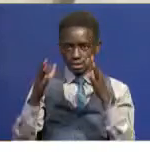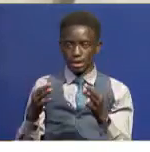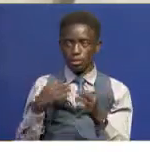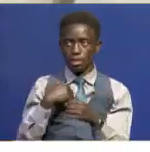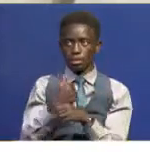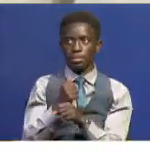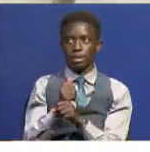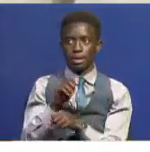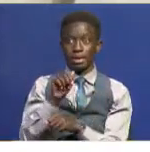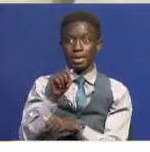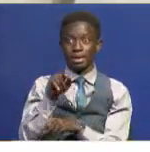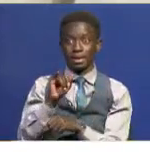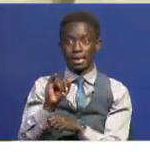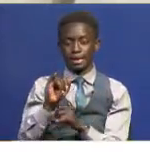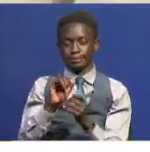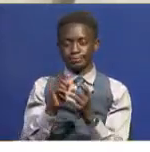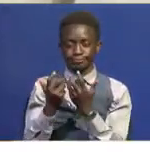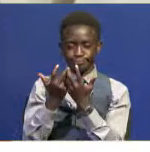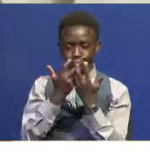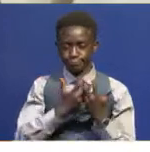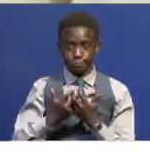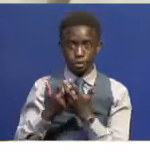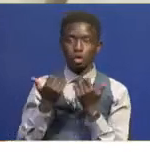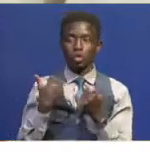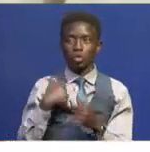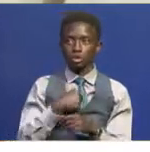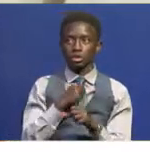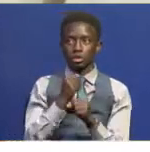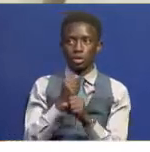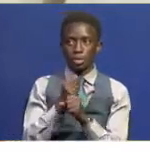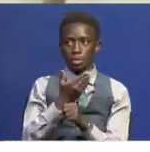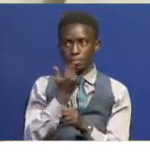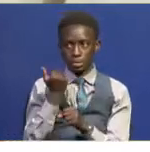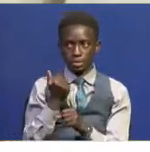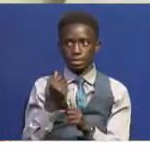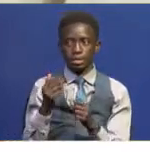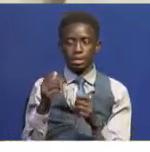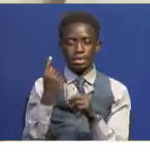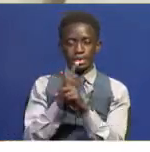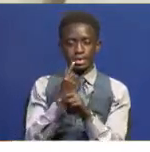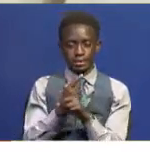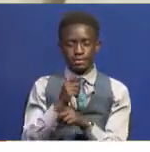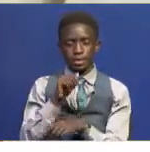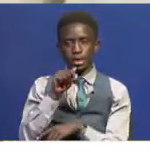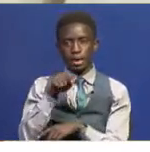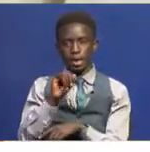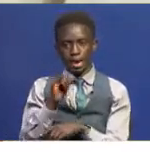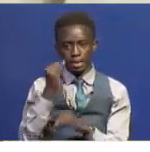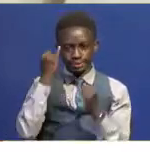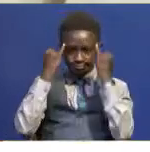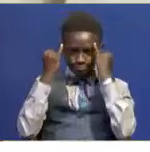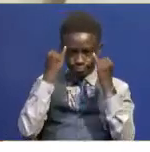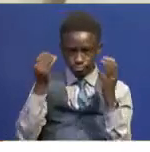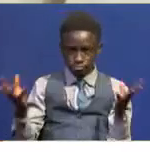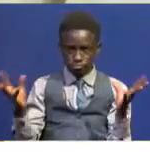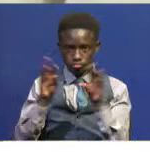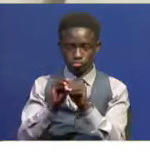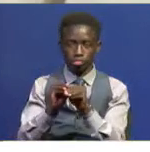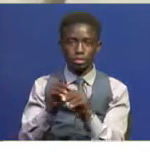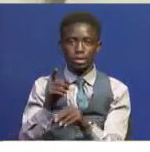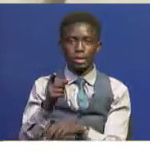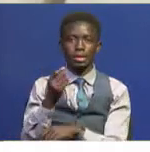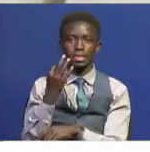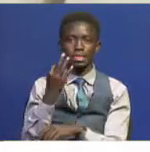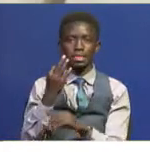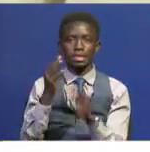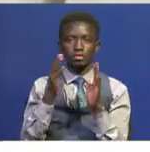AI, mm-hmm. we will do our best to be able to integrate the different aspects of AI that we bring into our phones into these three price categories